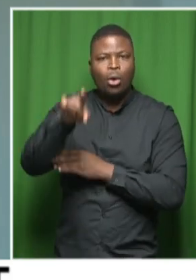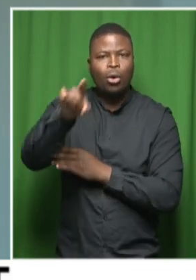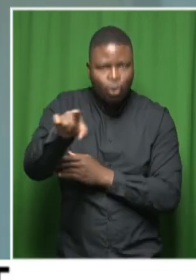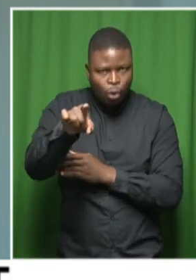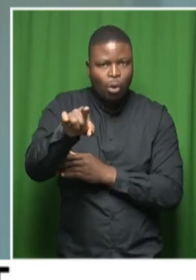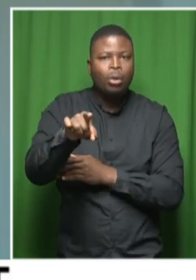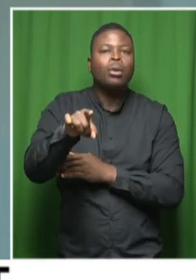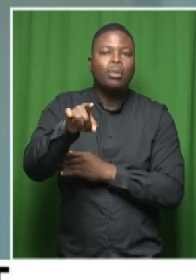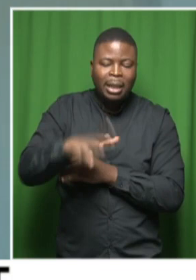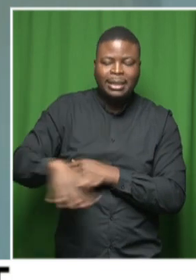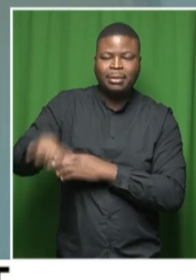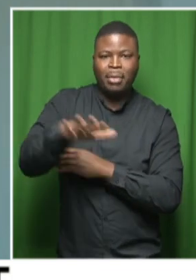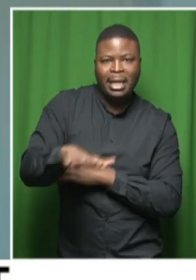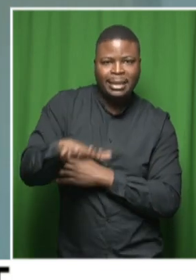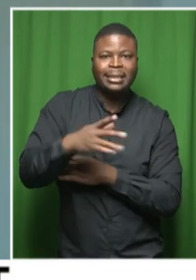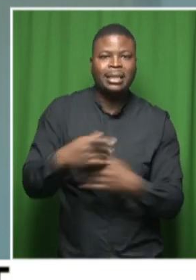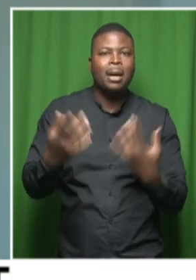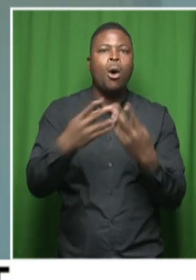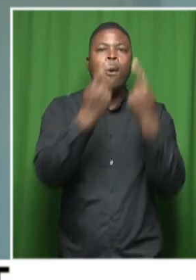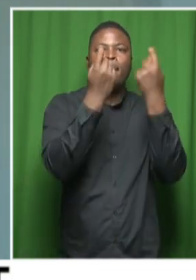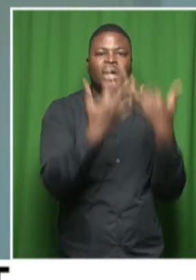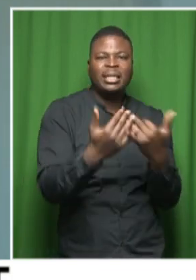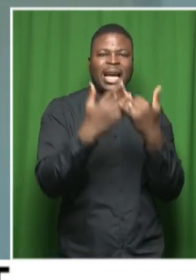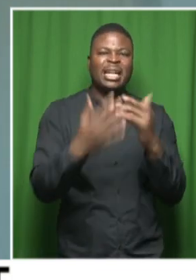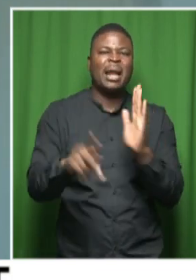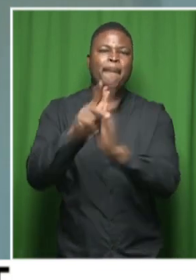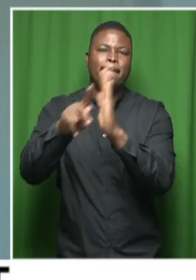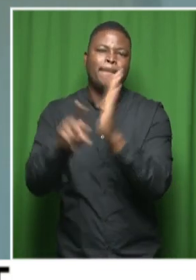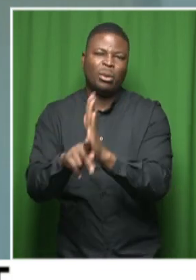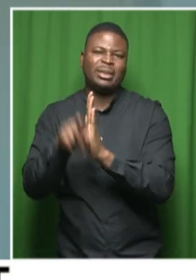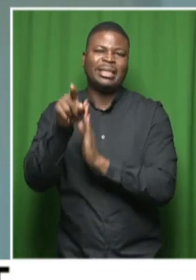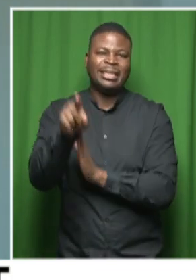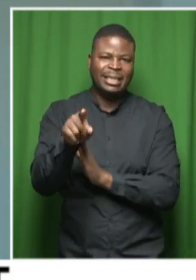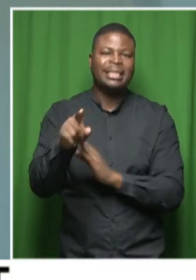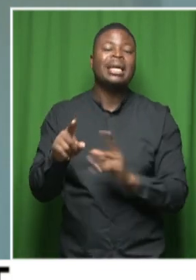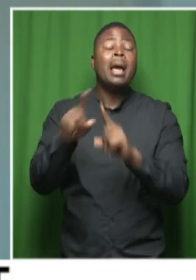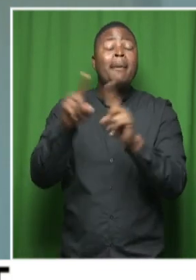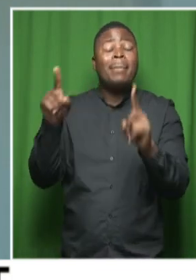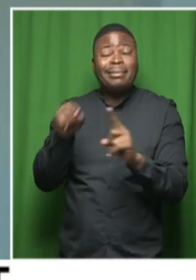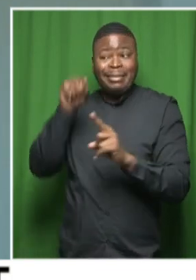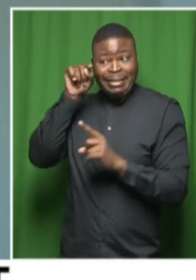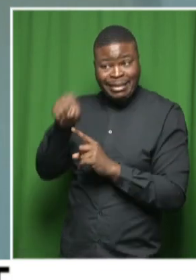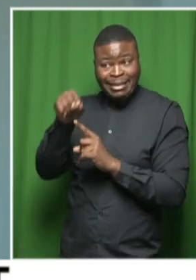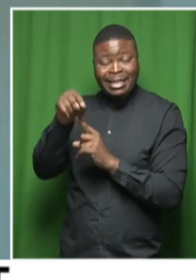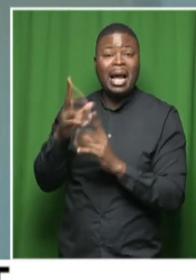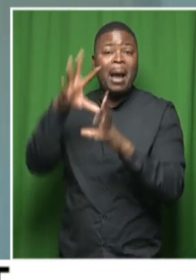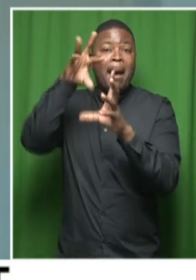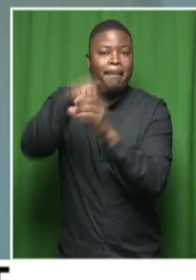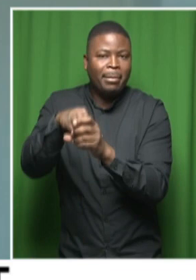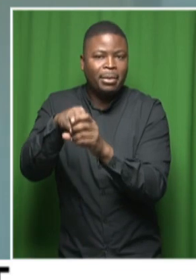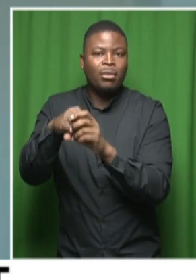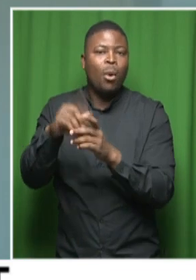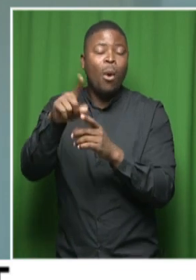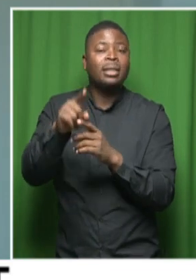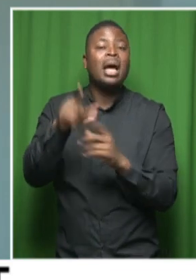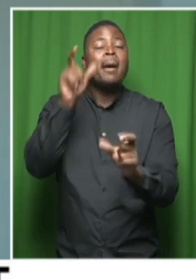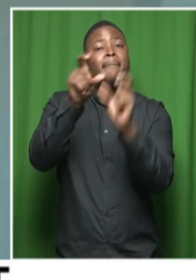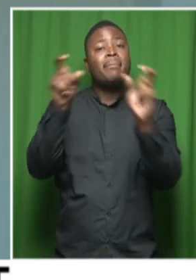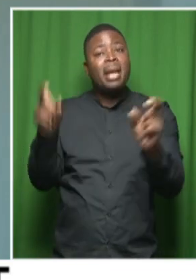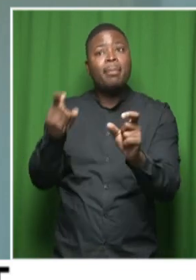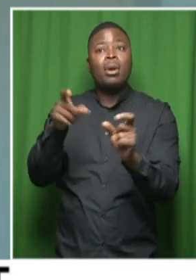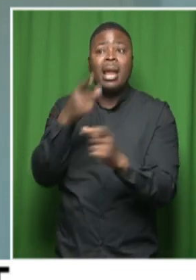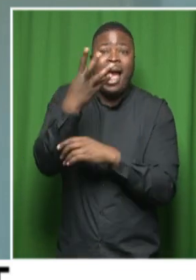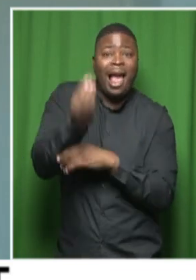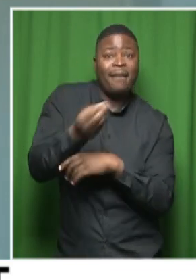monetary policy, is a contested terrain. And at the heart of that contestation, it's because that those who are powerful